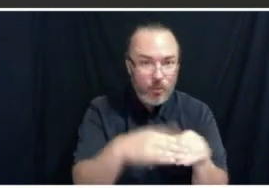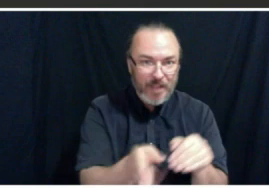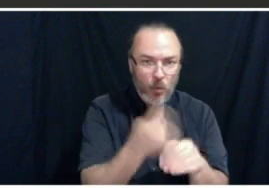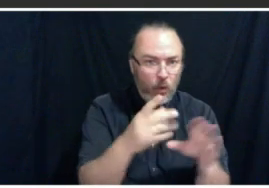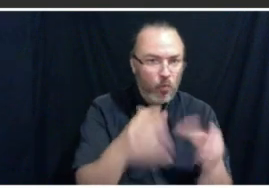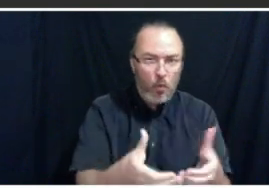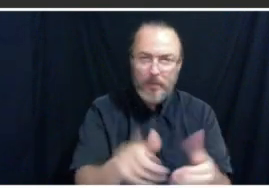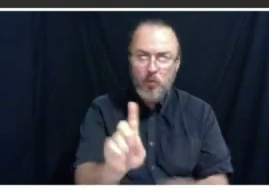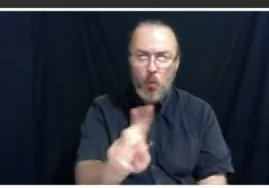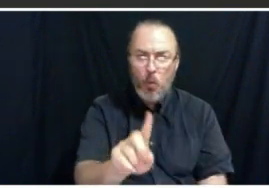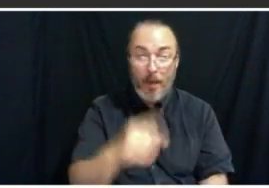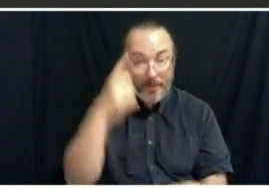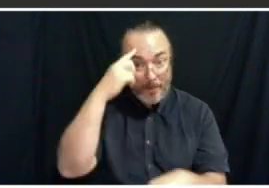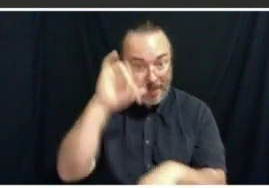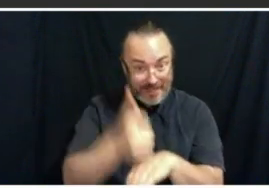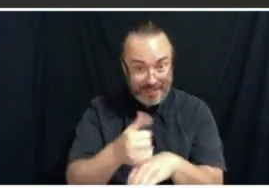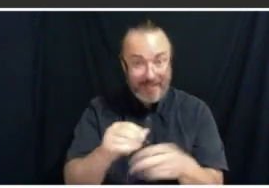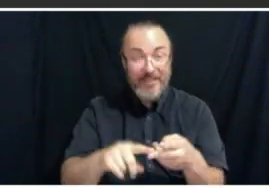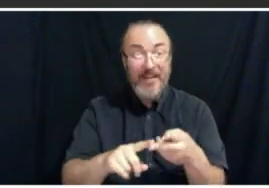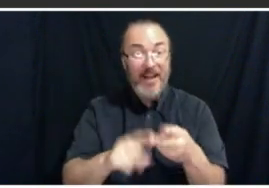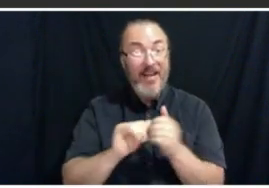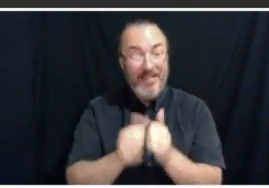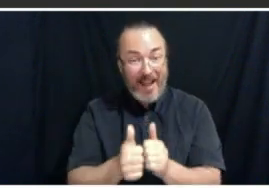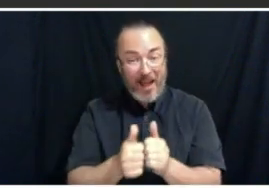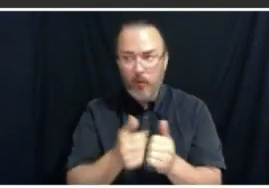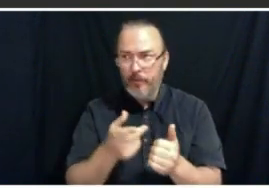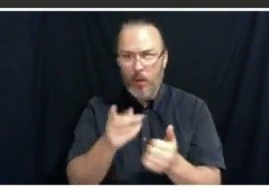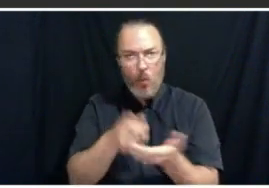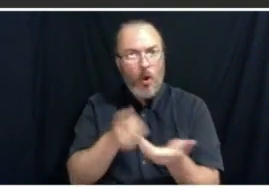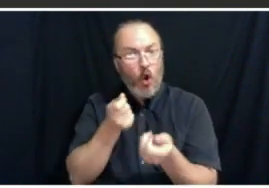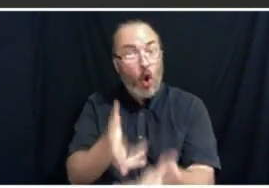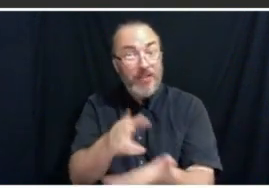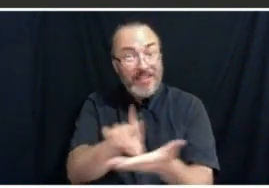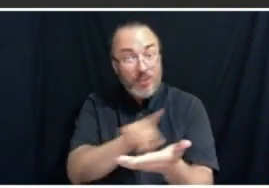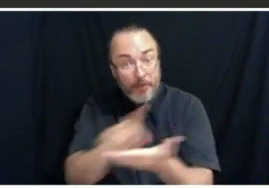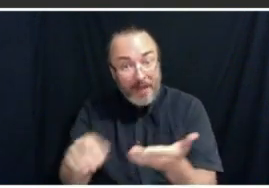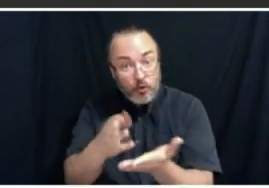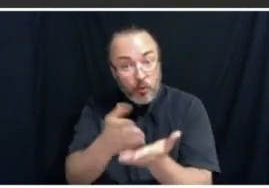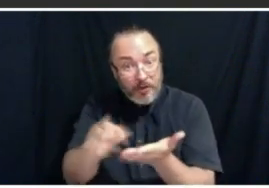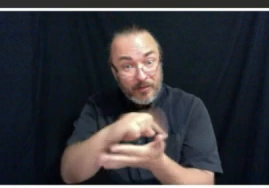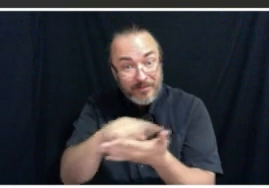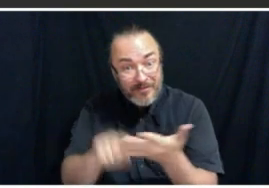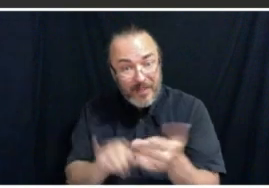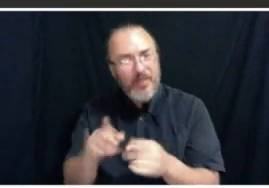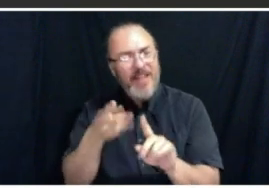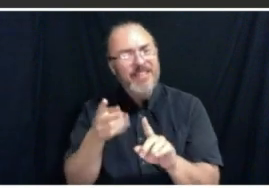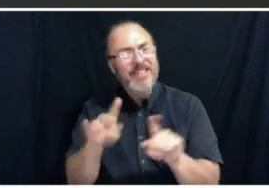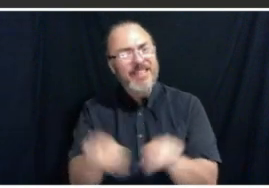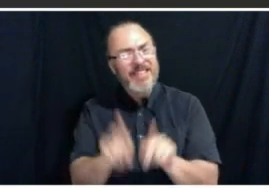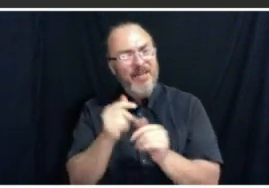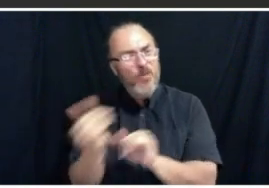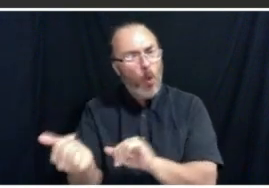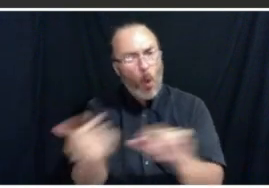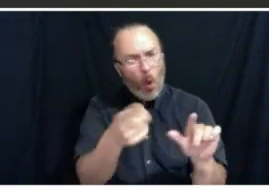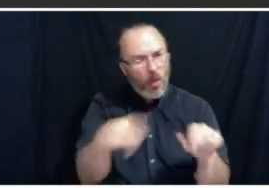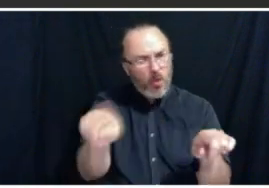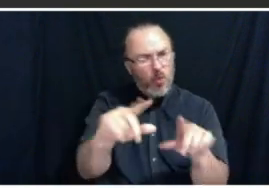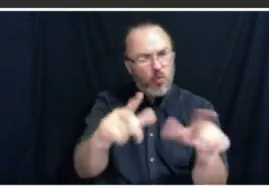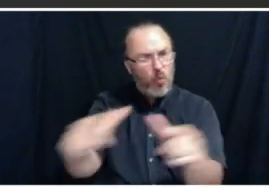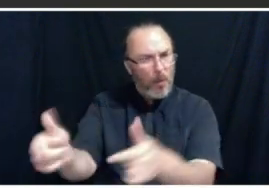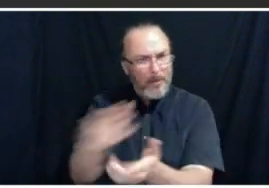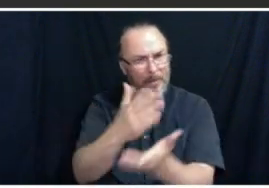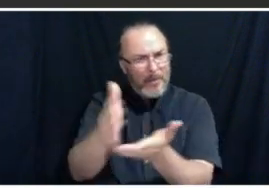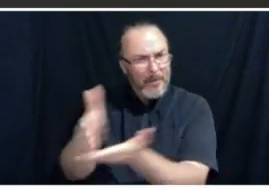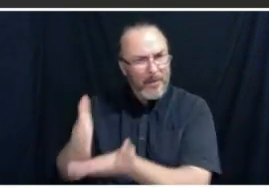mindset and the mechanisms that generate discrimination and rejection are the same for all those excluded. Every society needs to own up to